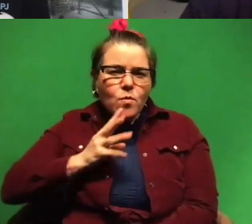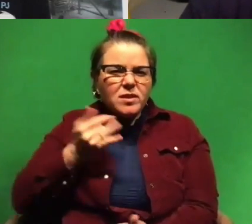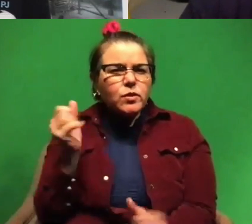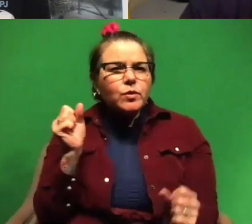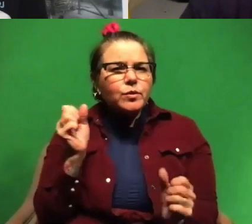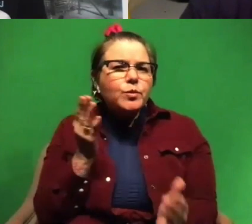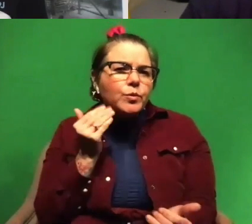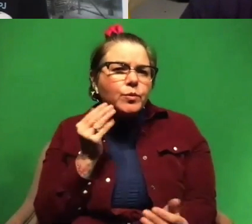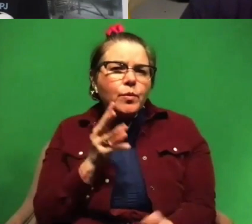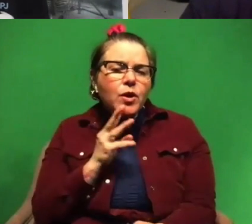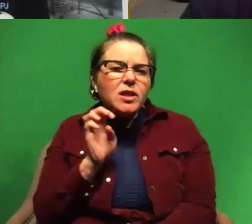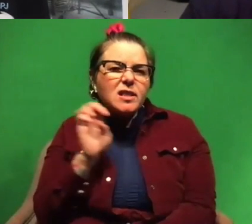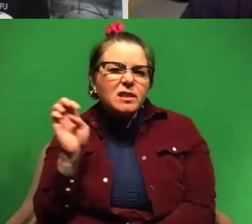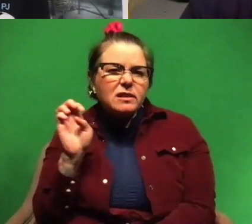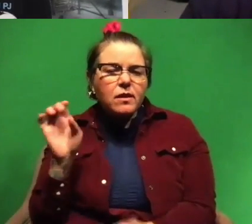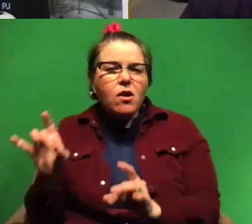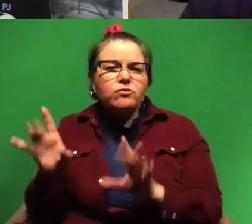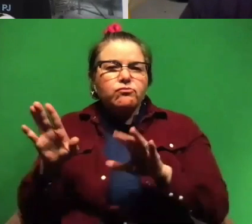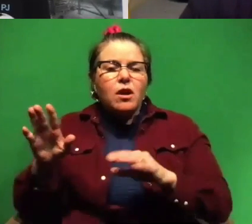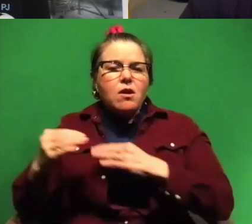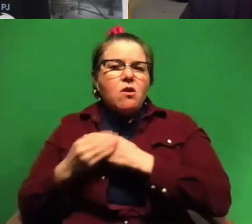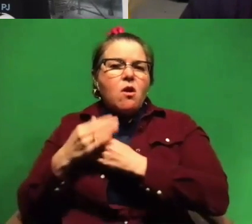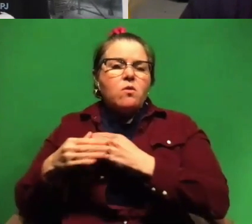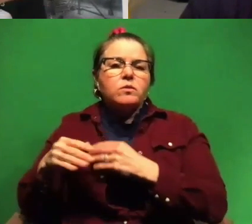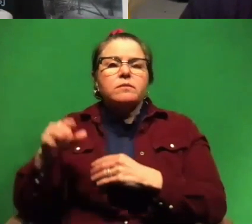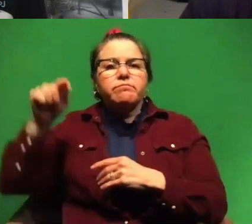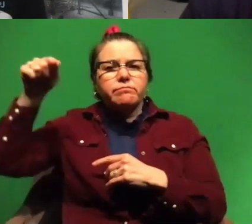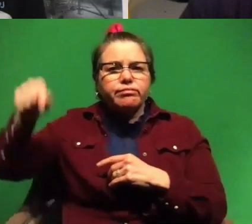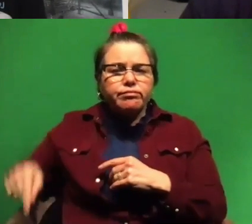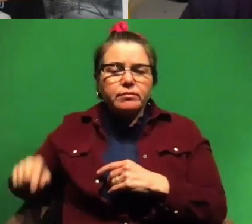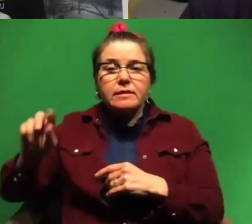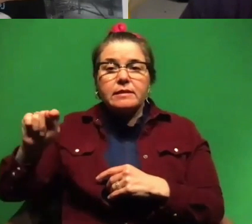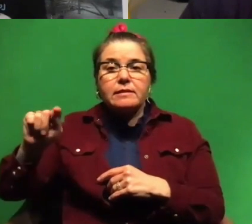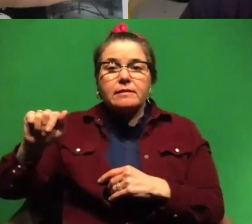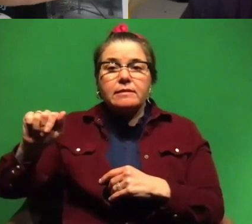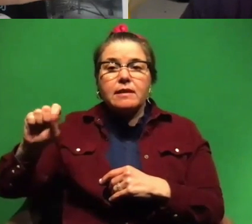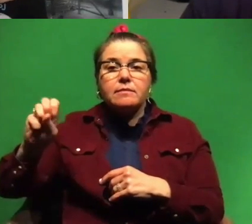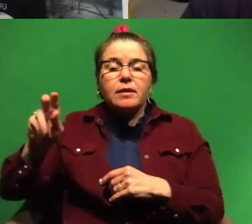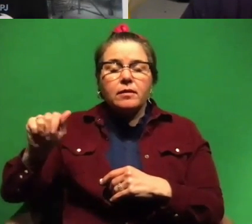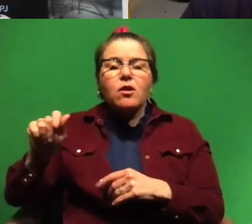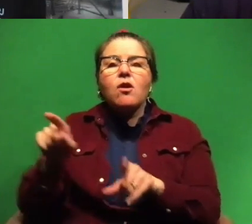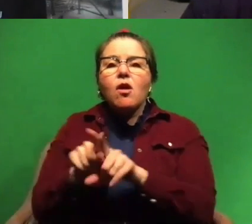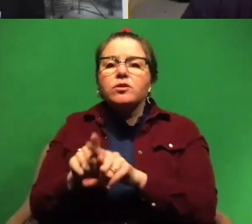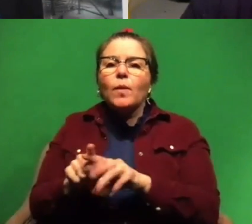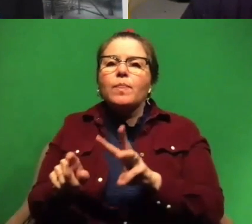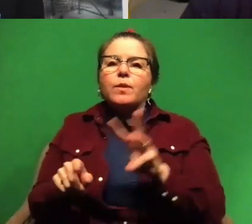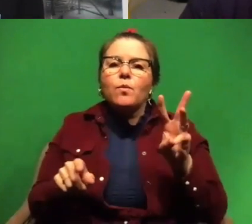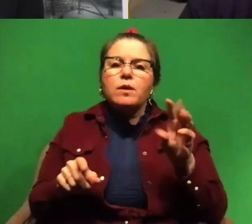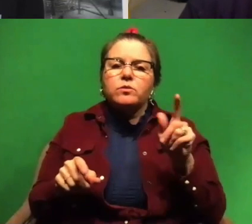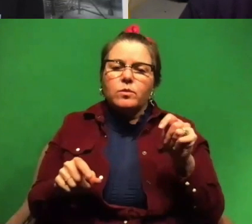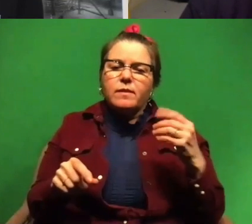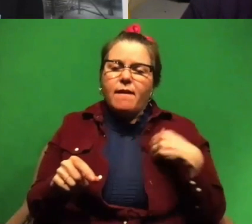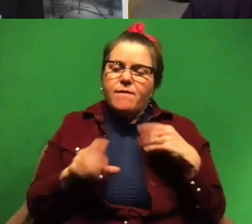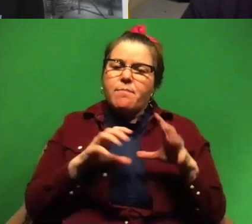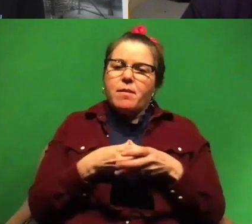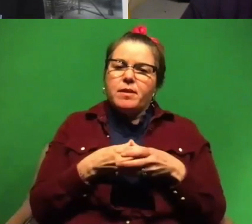waters on the east coast of Australia, all the way down to Tasmania, and then also a population on the west coast over to the side, which makes